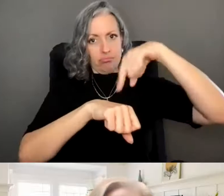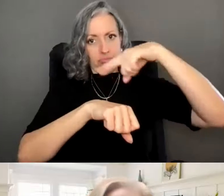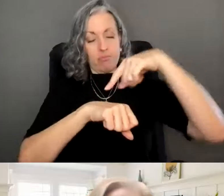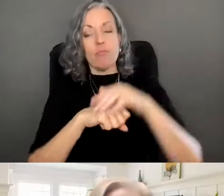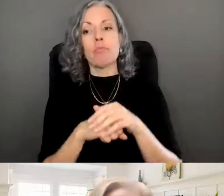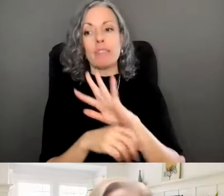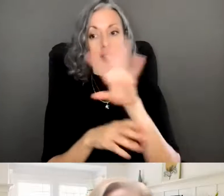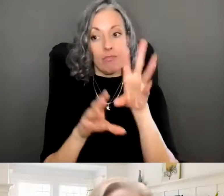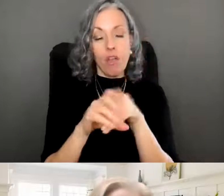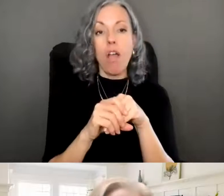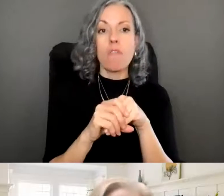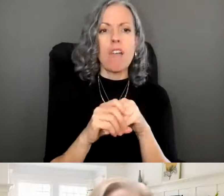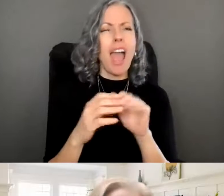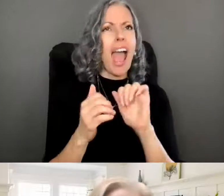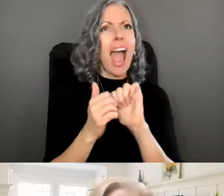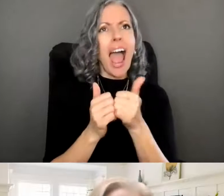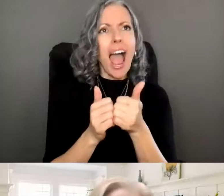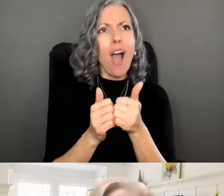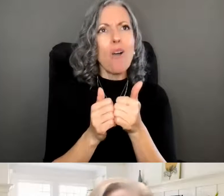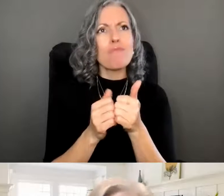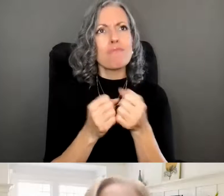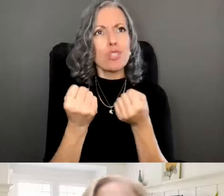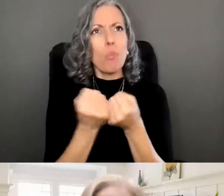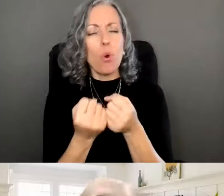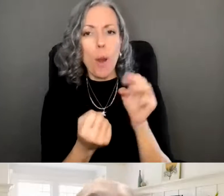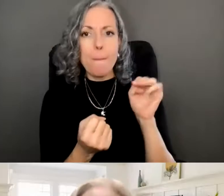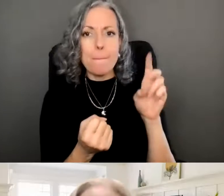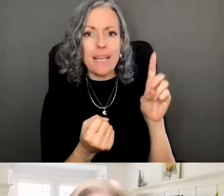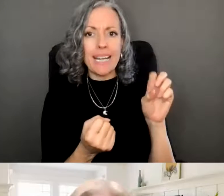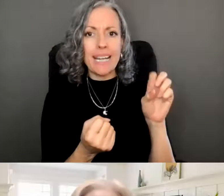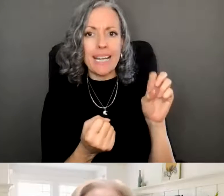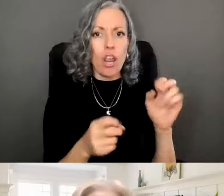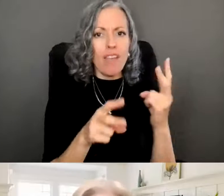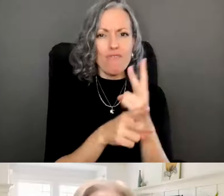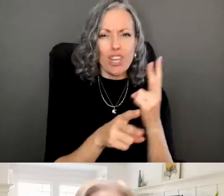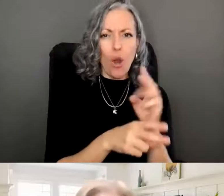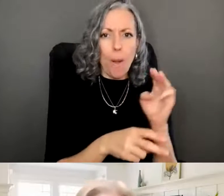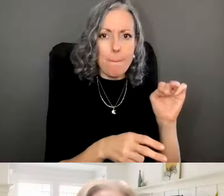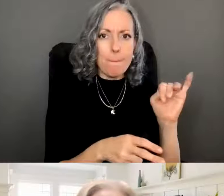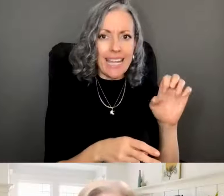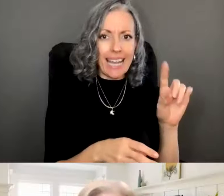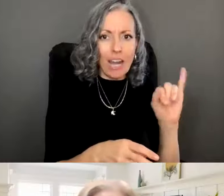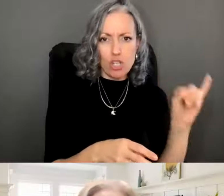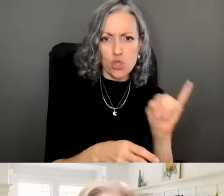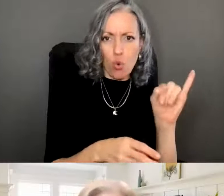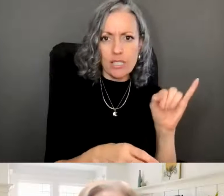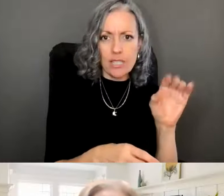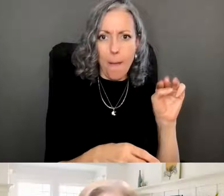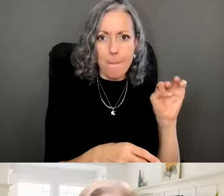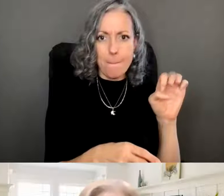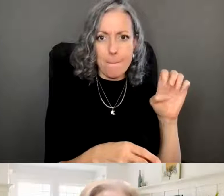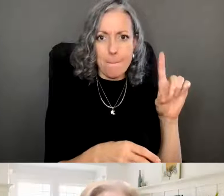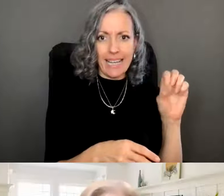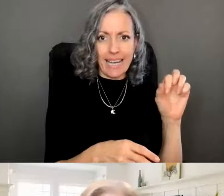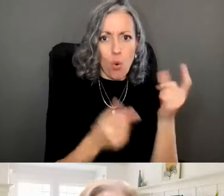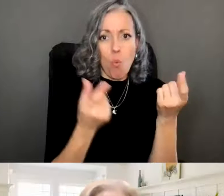internally, is just how do we push Medicare, right? And how do we figure out what Medicare's role is in some of this? Because we have